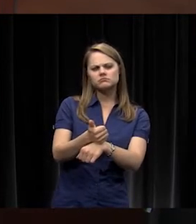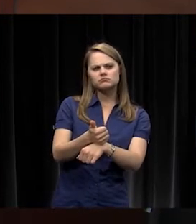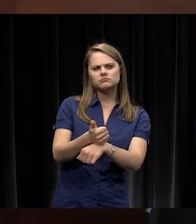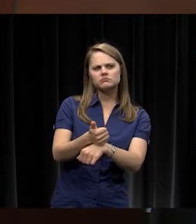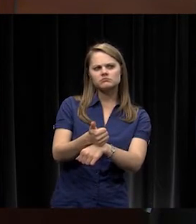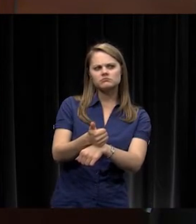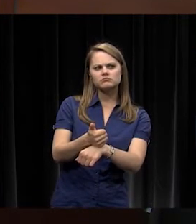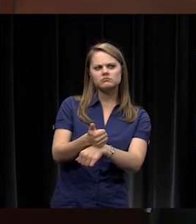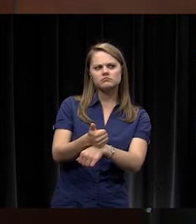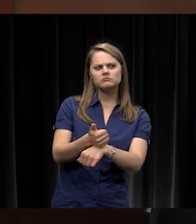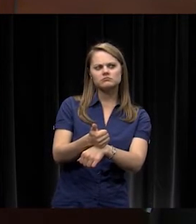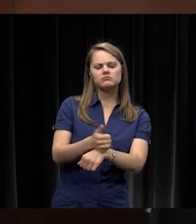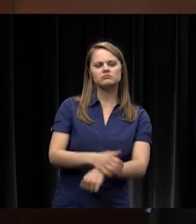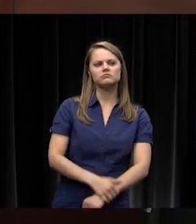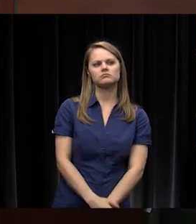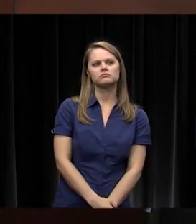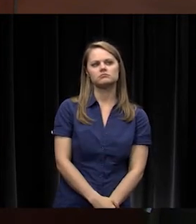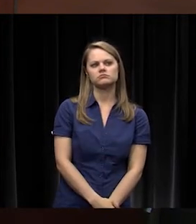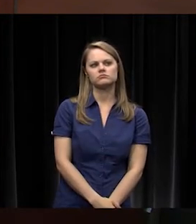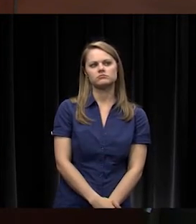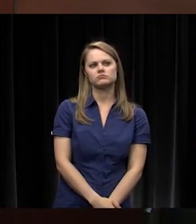sorry.